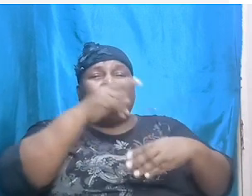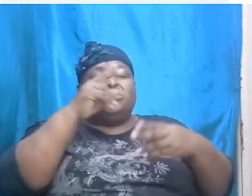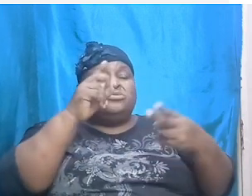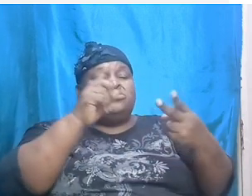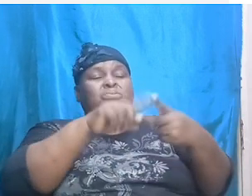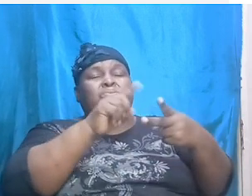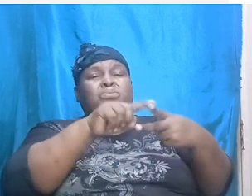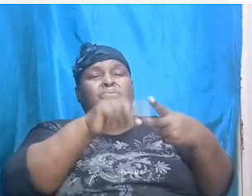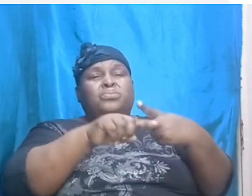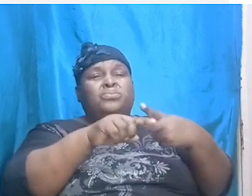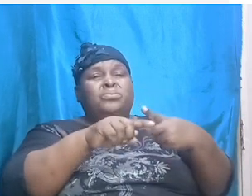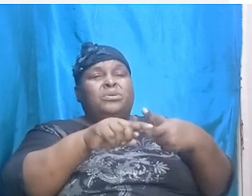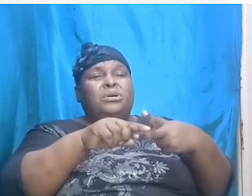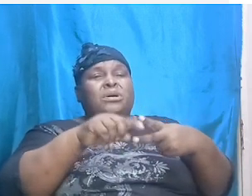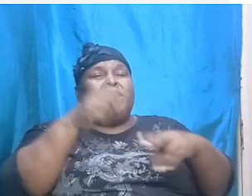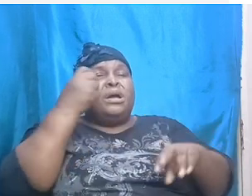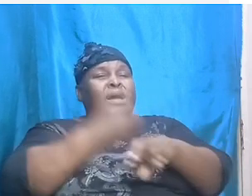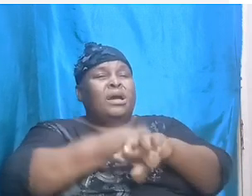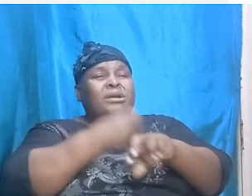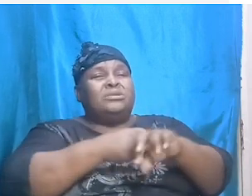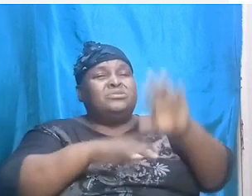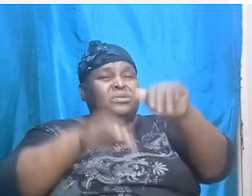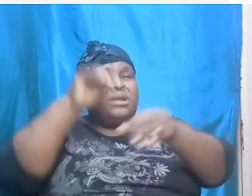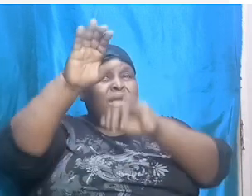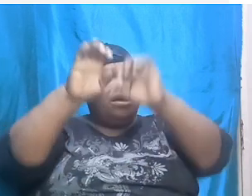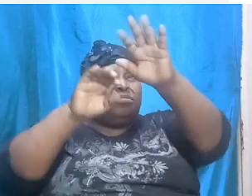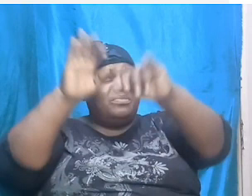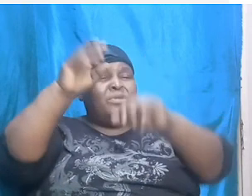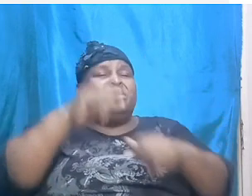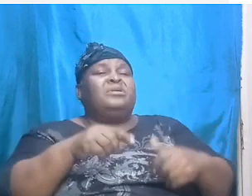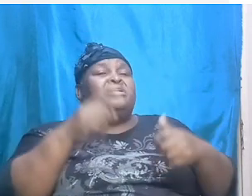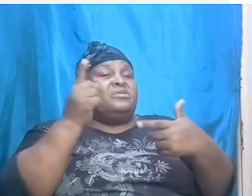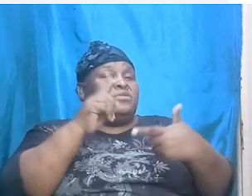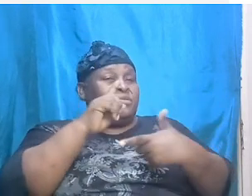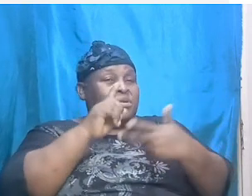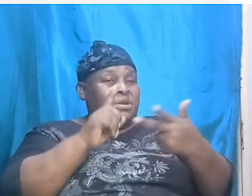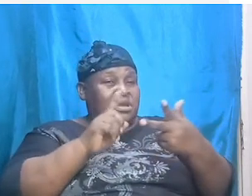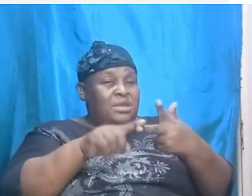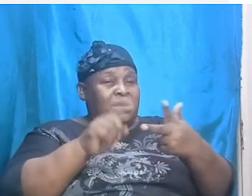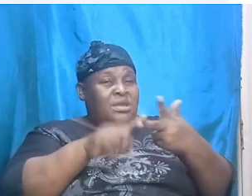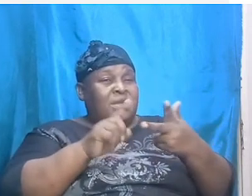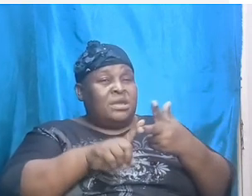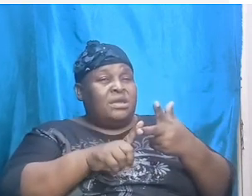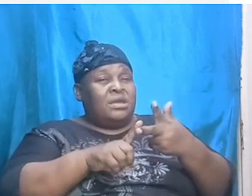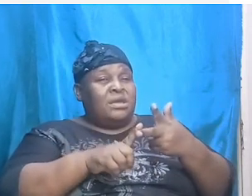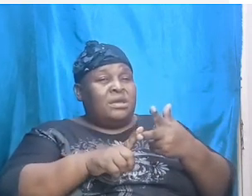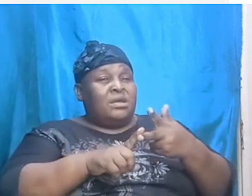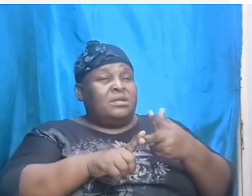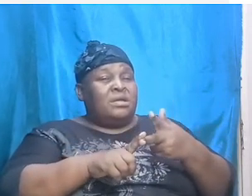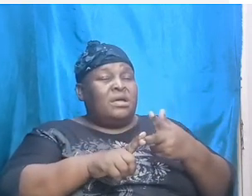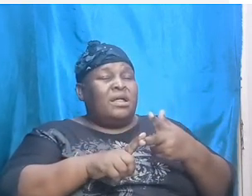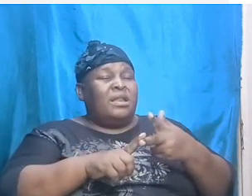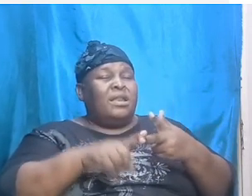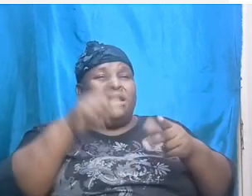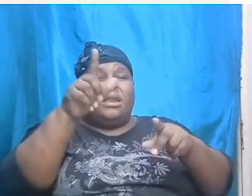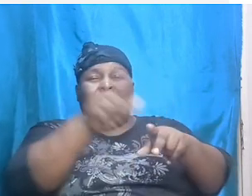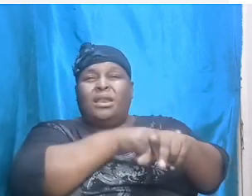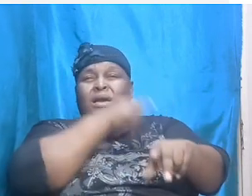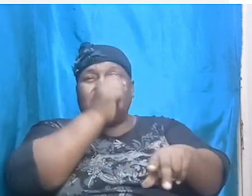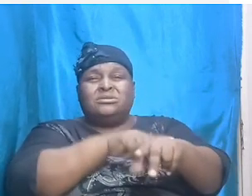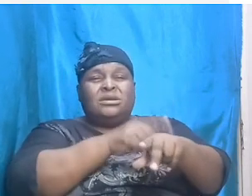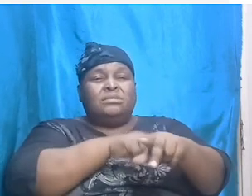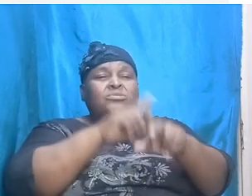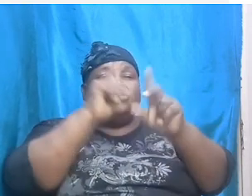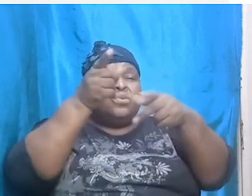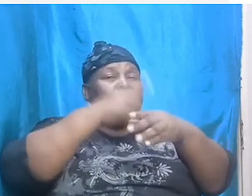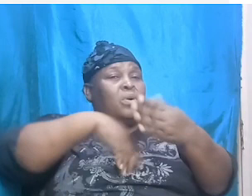climb. Three, it's gonna take a long time for you to get around it. So the height gave them superior advantage